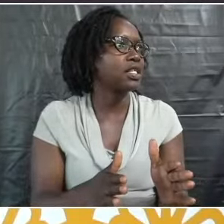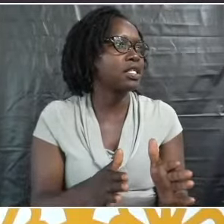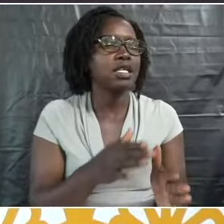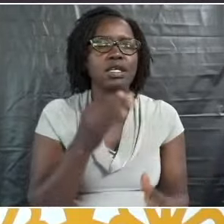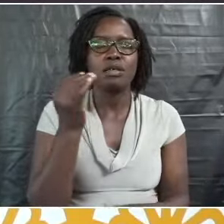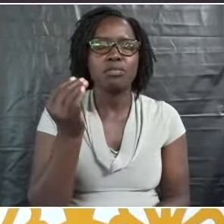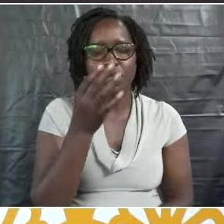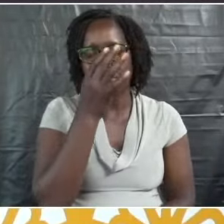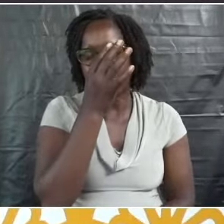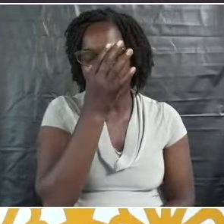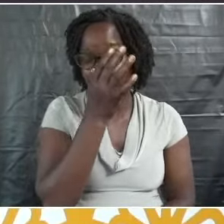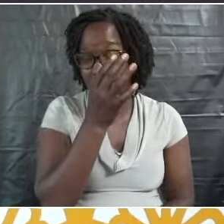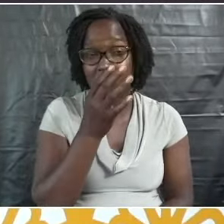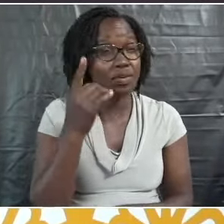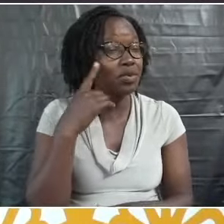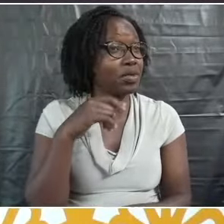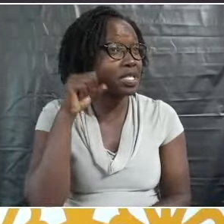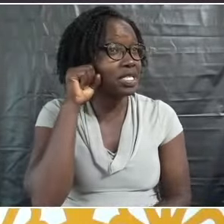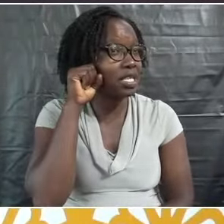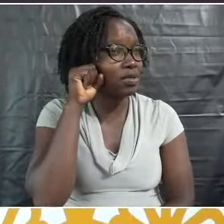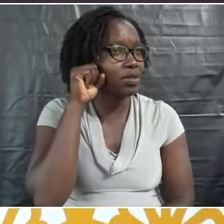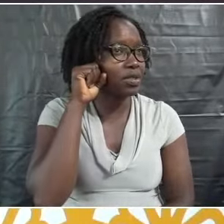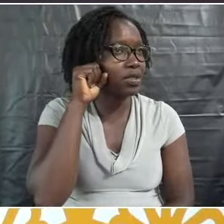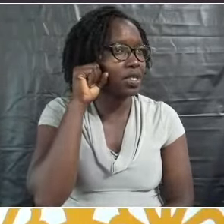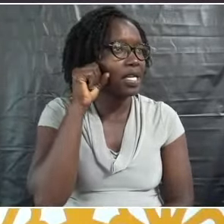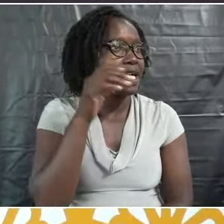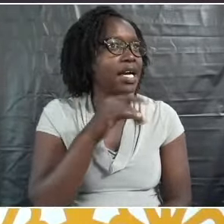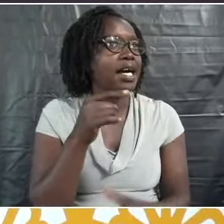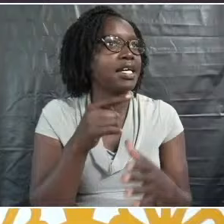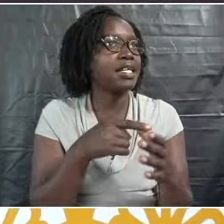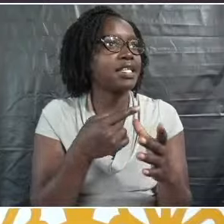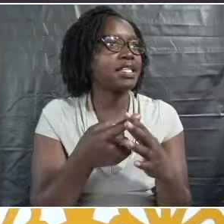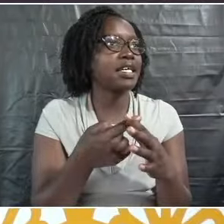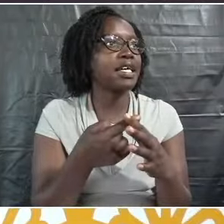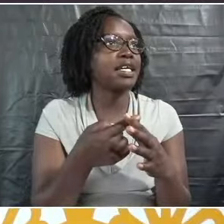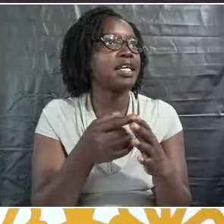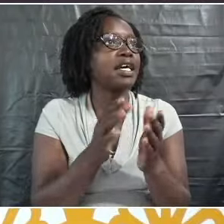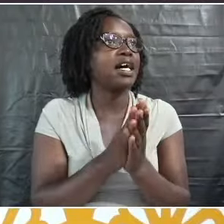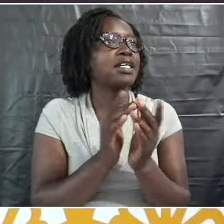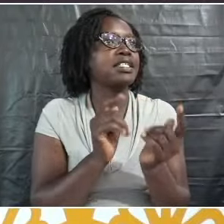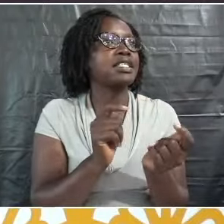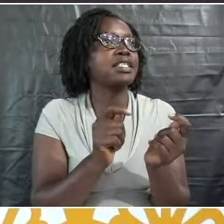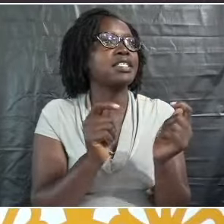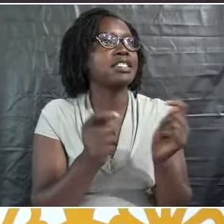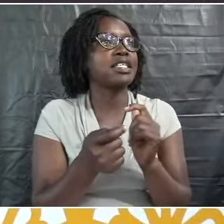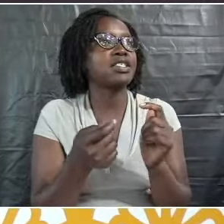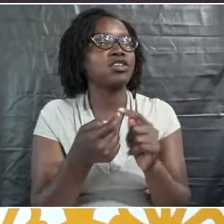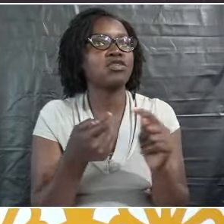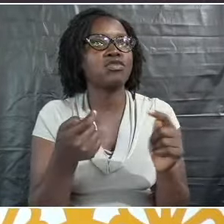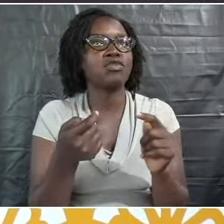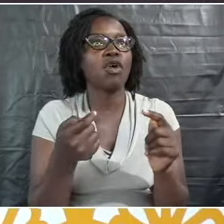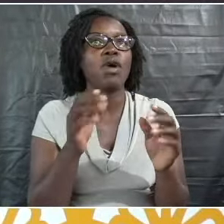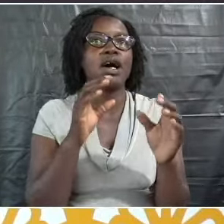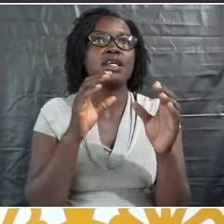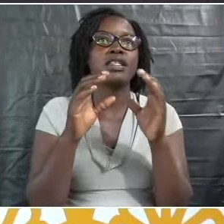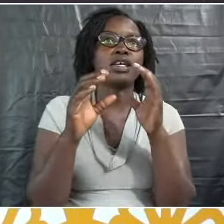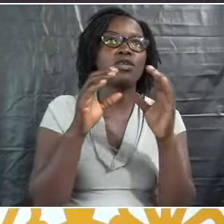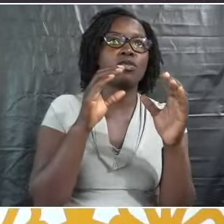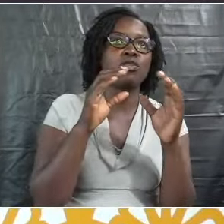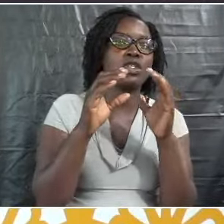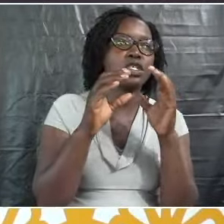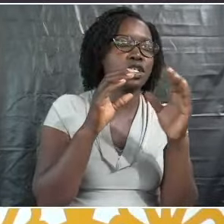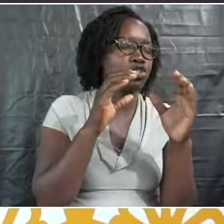Beautiful sound. And then, of course, the team from the communications